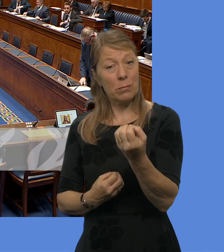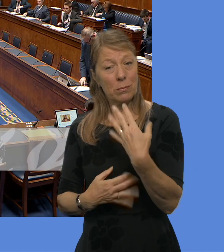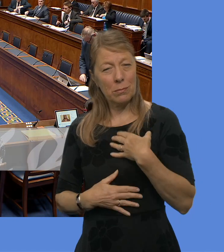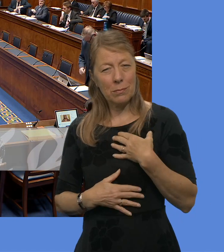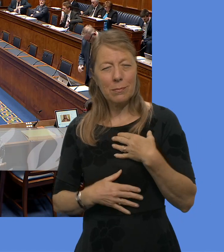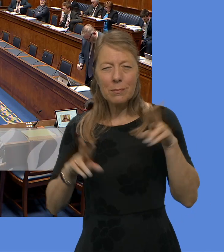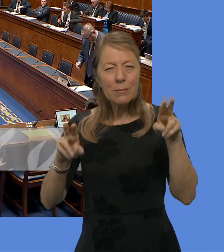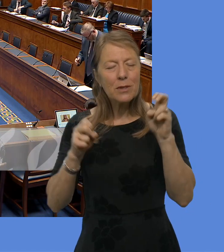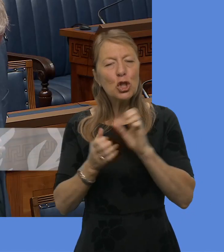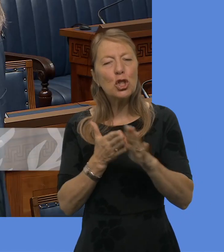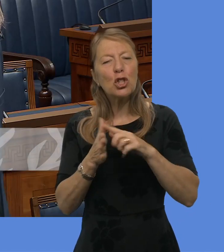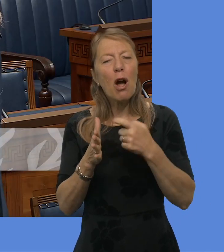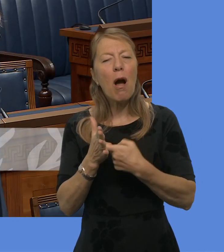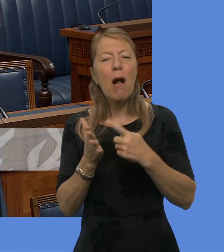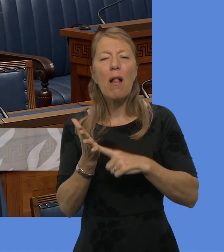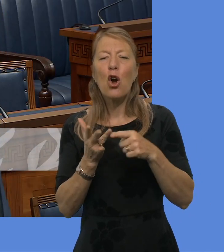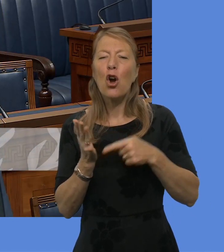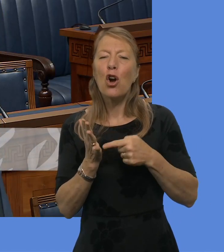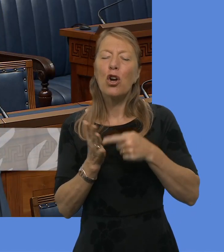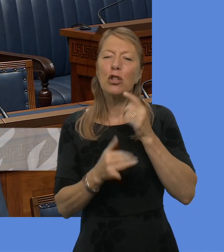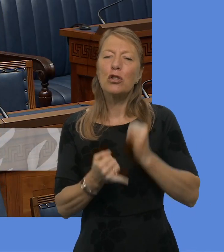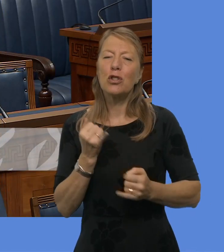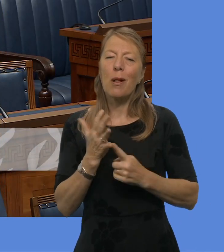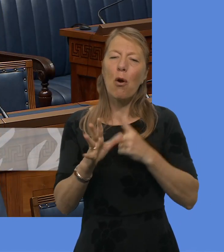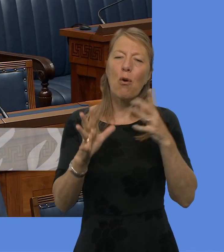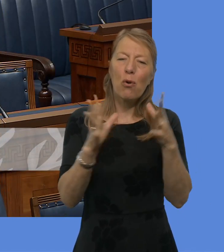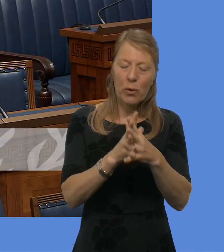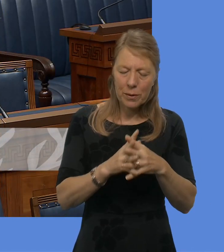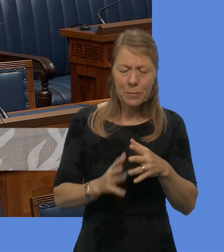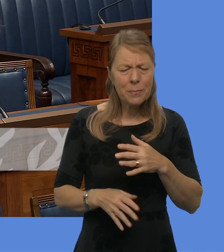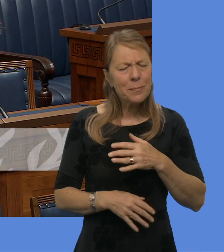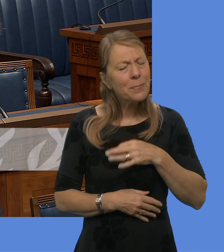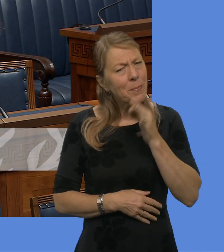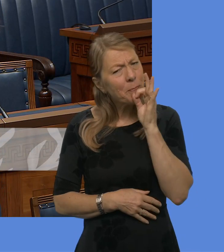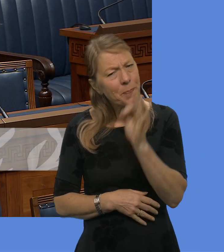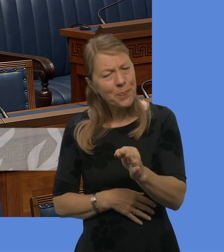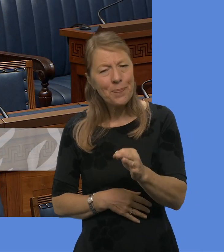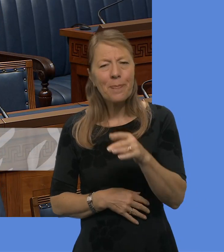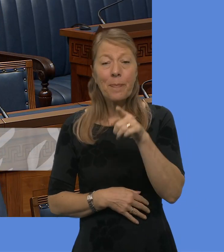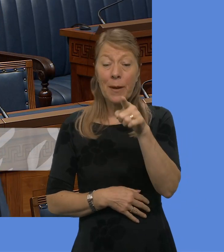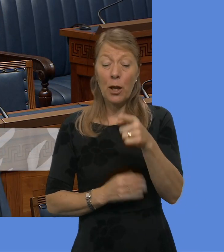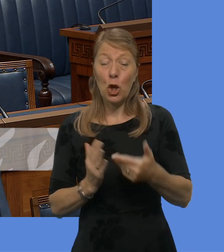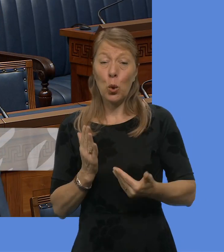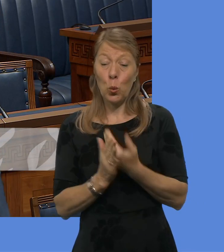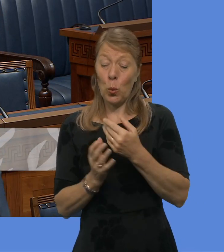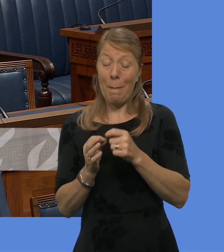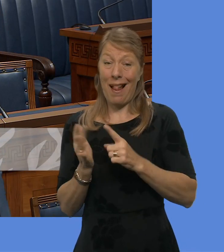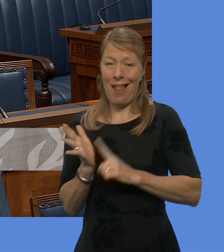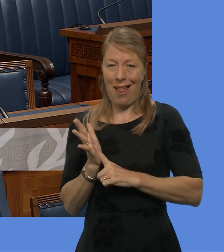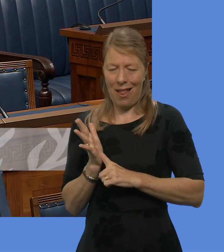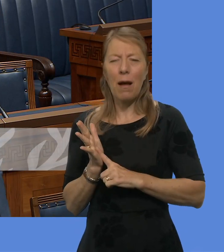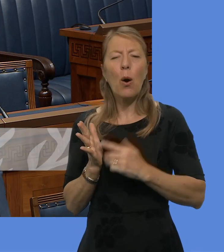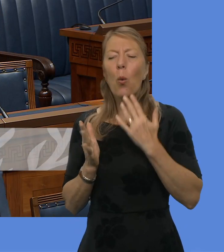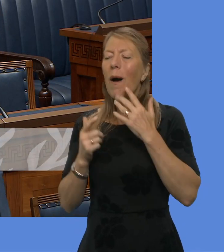Charlotte's Law. But could I then also ask the Minister, will she also commit, as part of the sentencing bill, to look at the sentence reduction